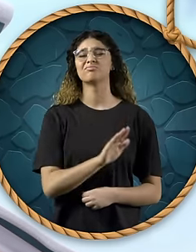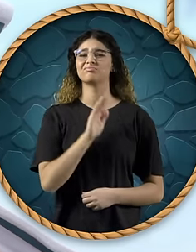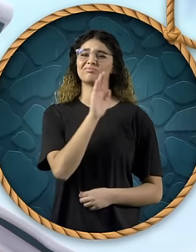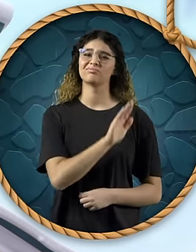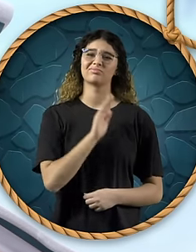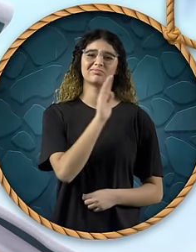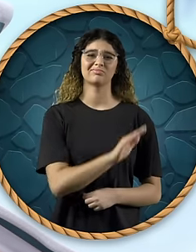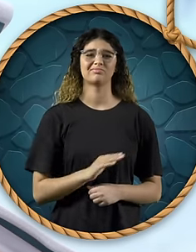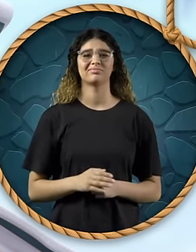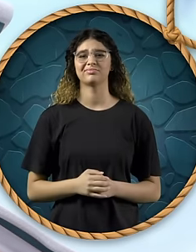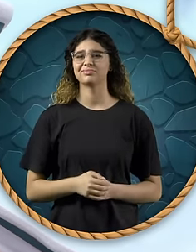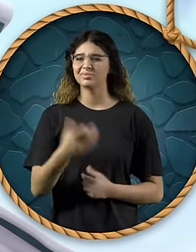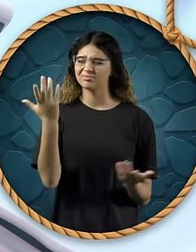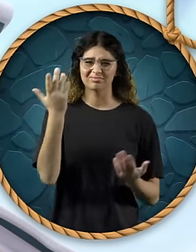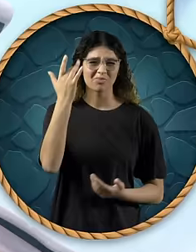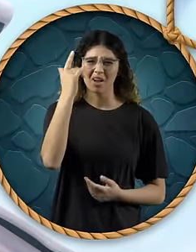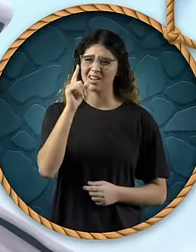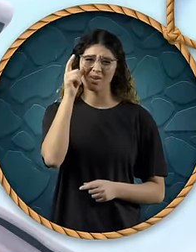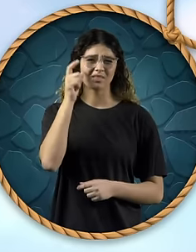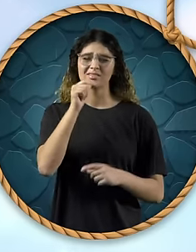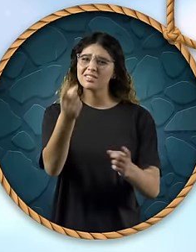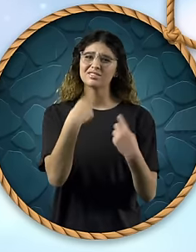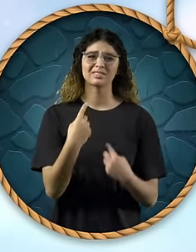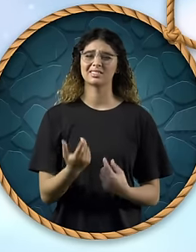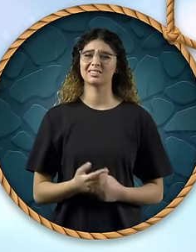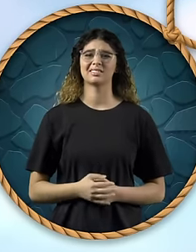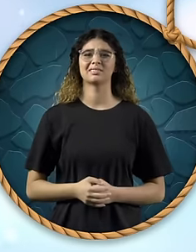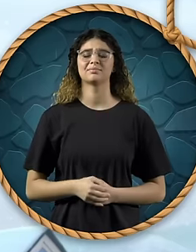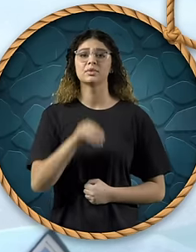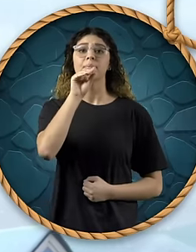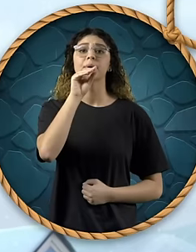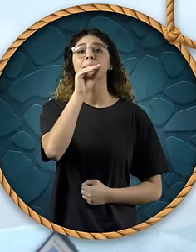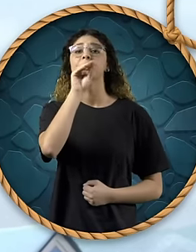Suffering saddle horns. Why doesn't Luna answer us?